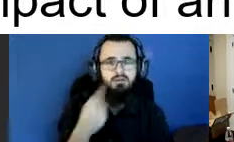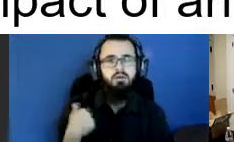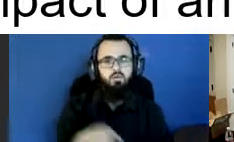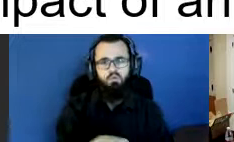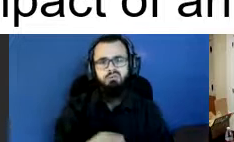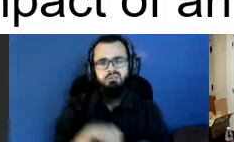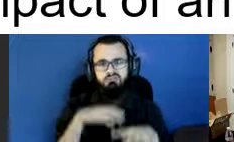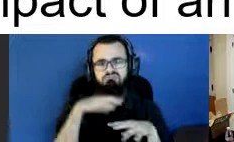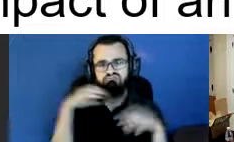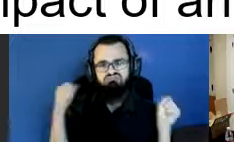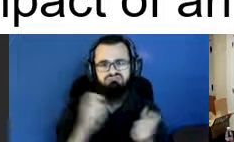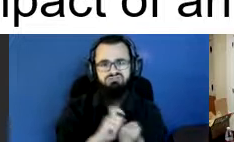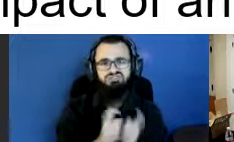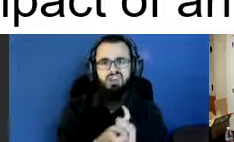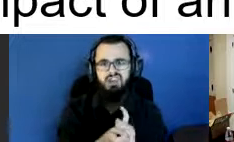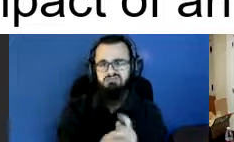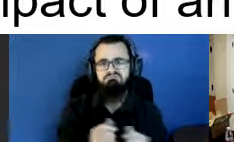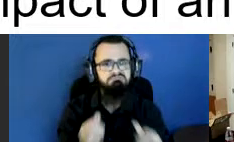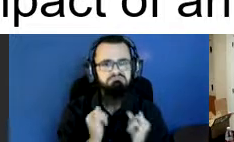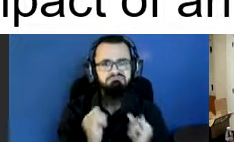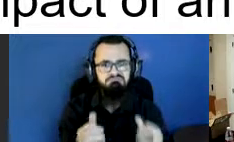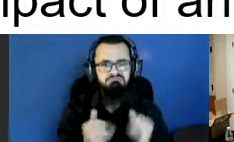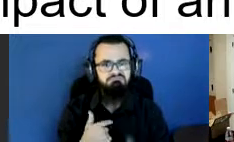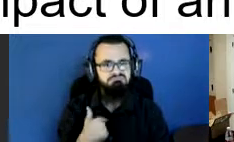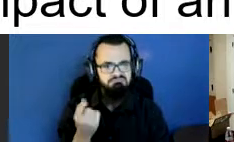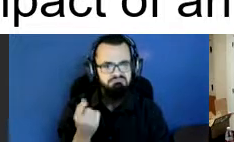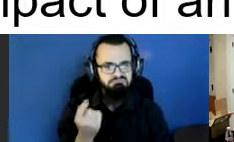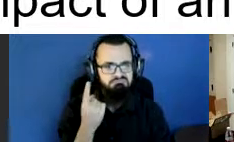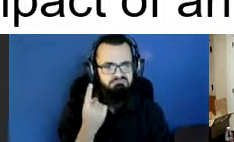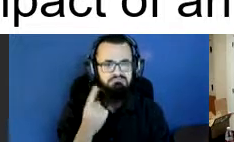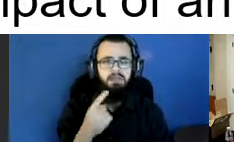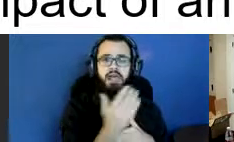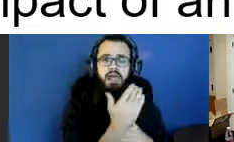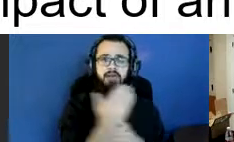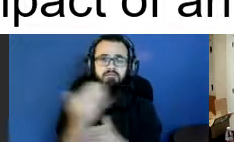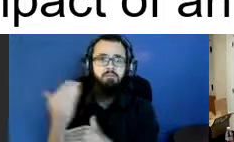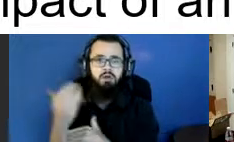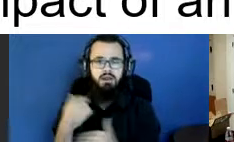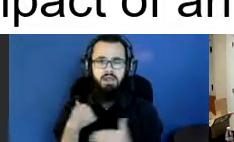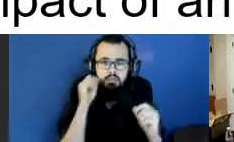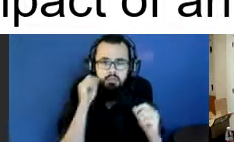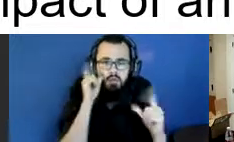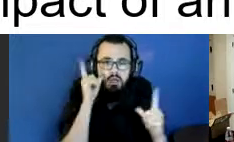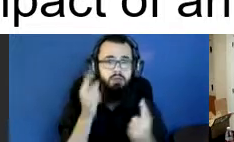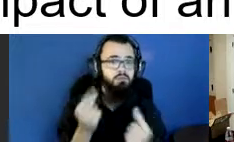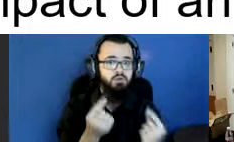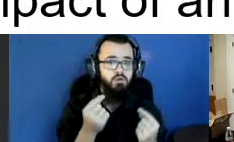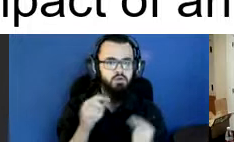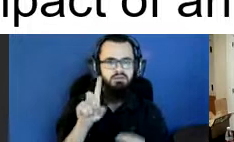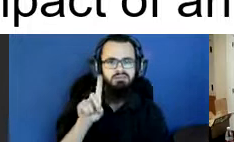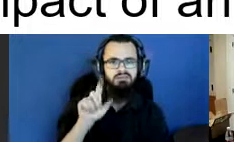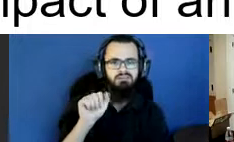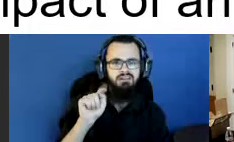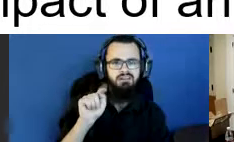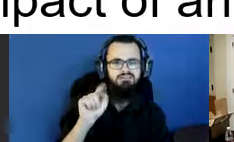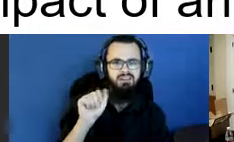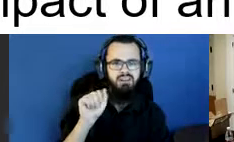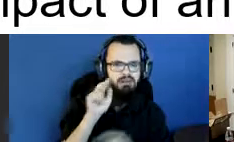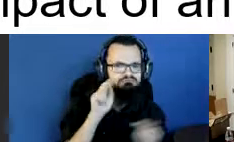be responsive. We every morning I get up and the first thing I do is look at all the data. And then I take some time to